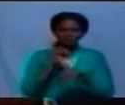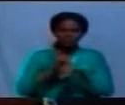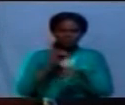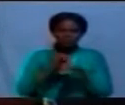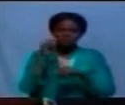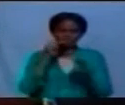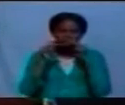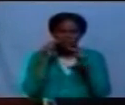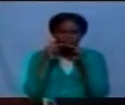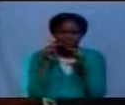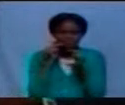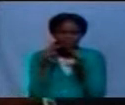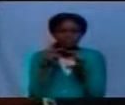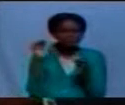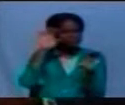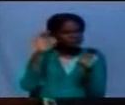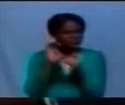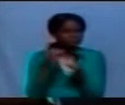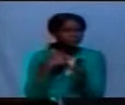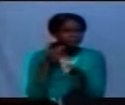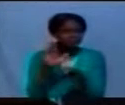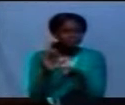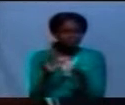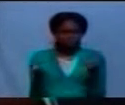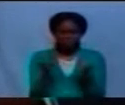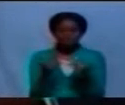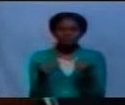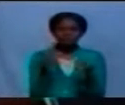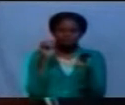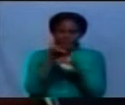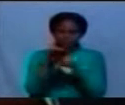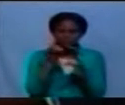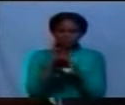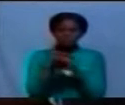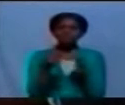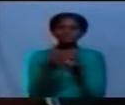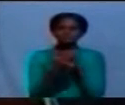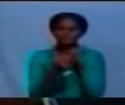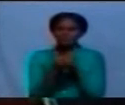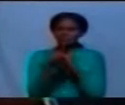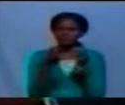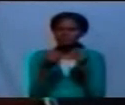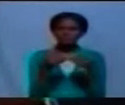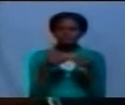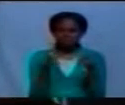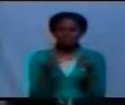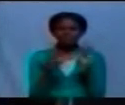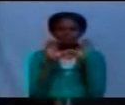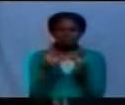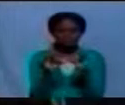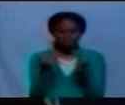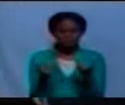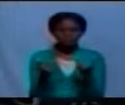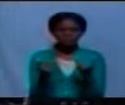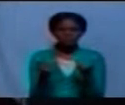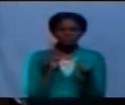negotiate conditions when you're going to deposit in a bank and you want to save, you want to open a savings account? Probably we should say,